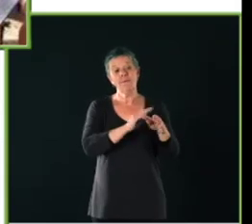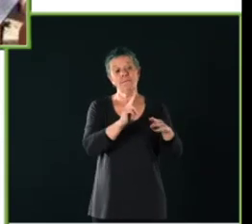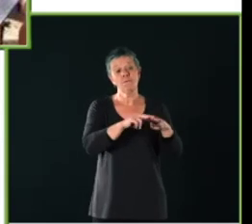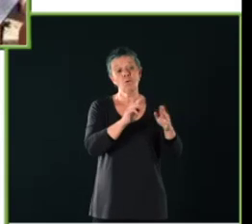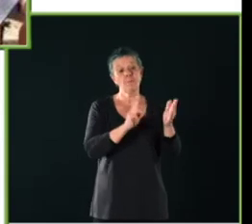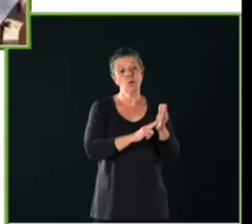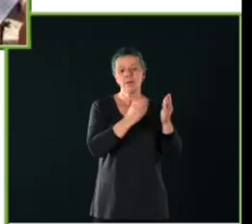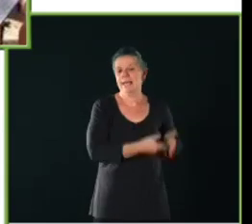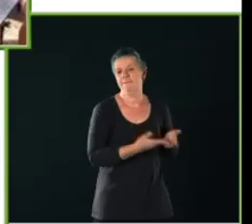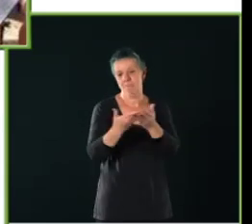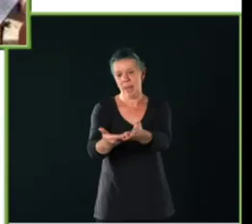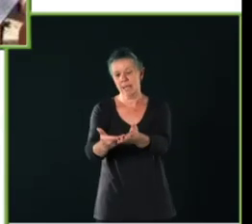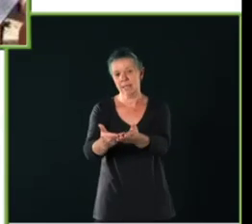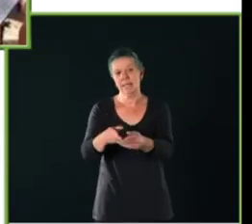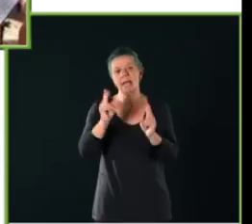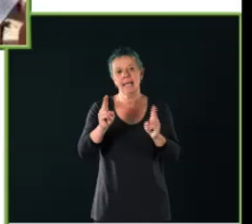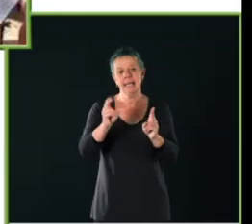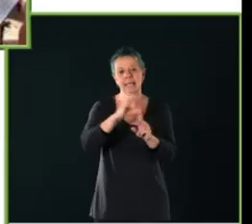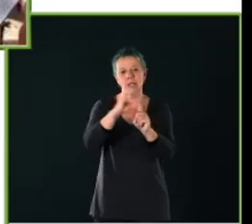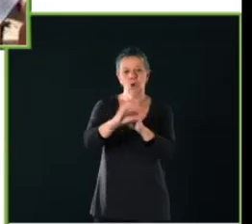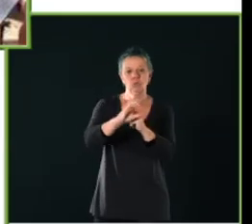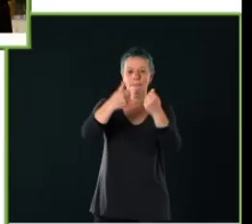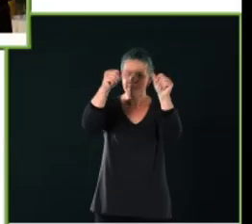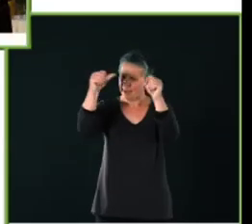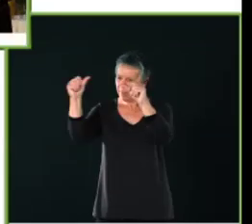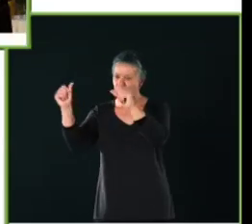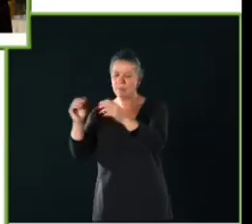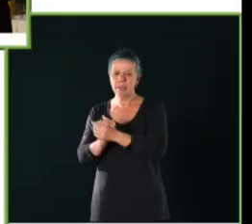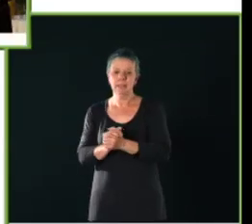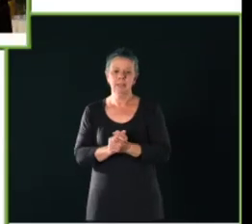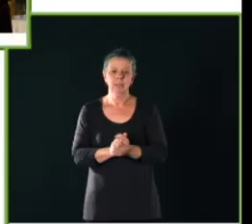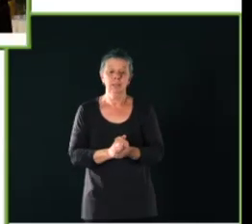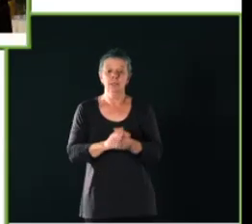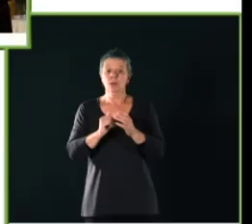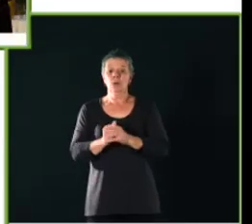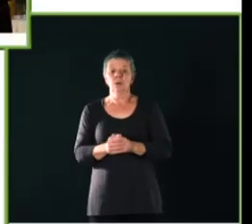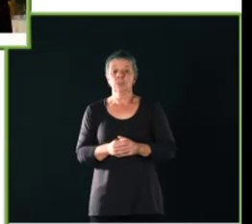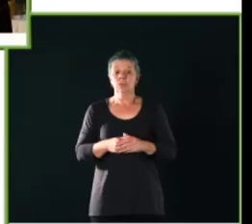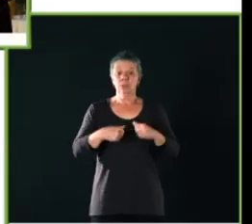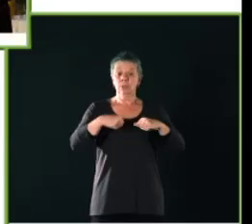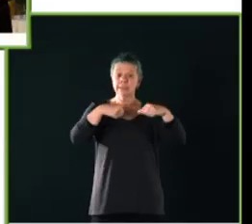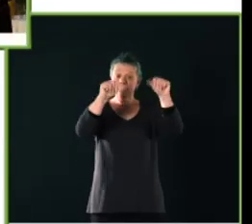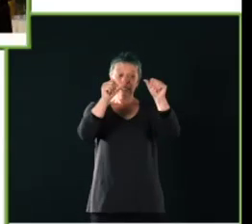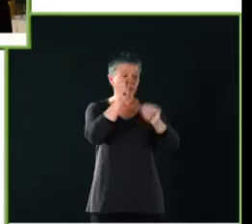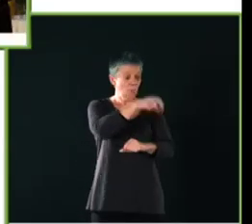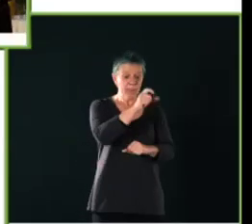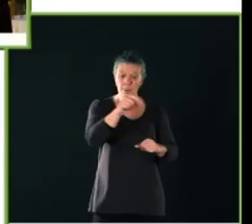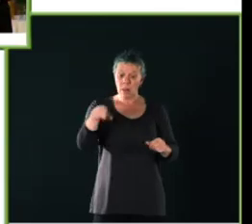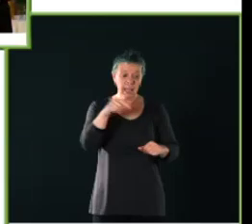I believe we need to celebrate our successful local business leaders, sports people,